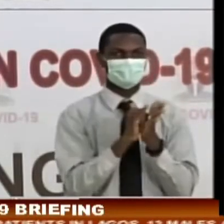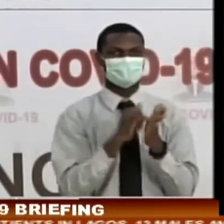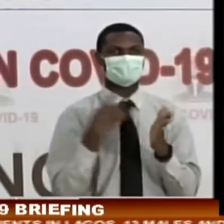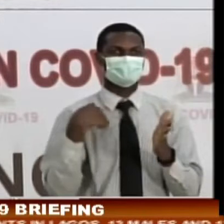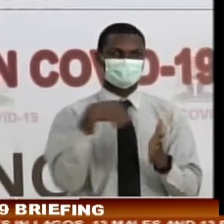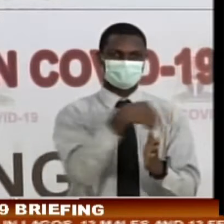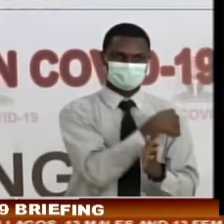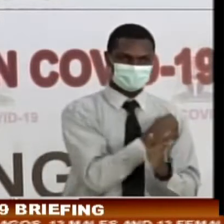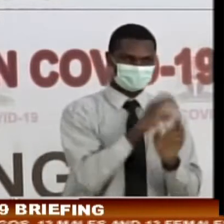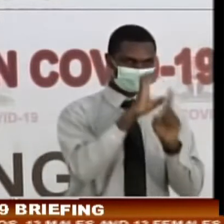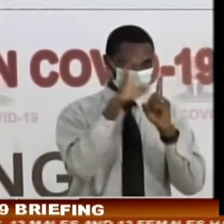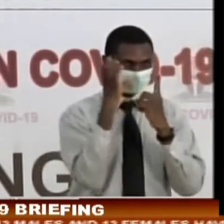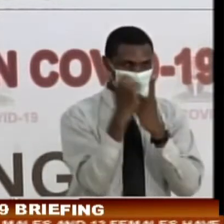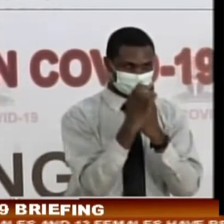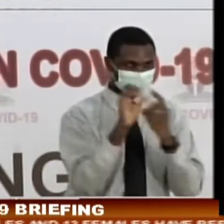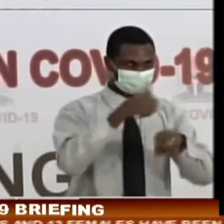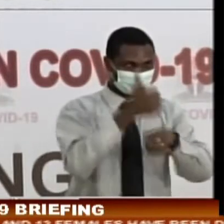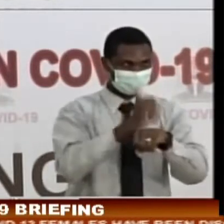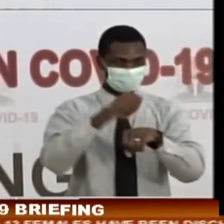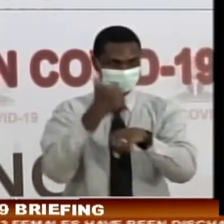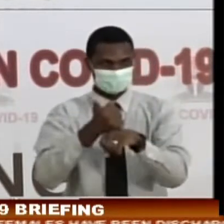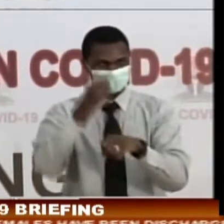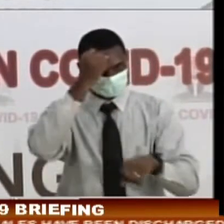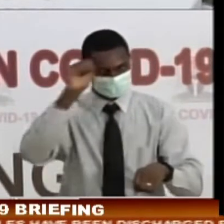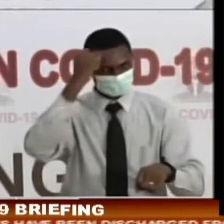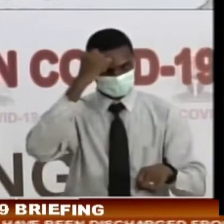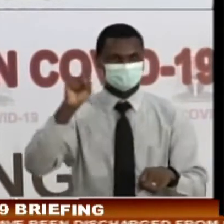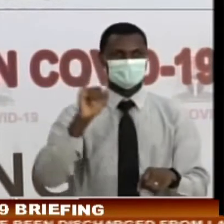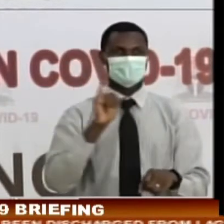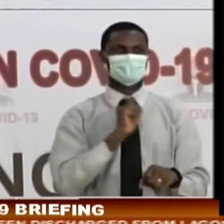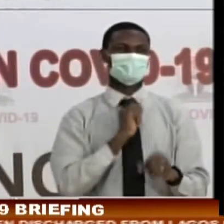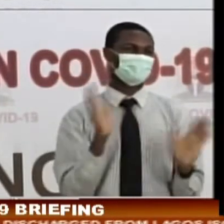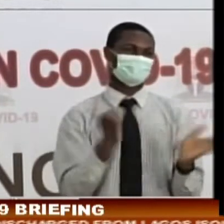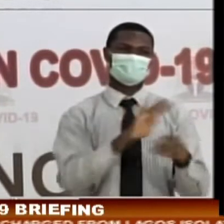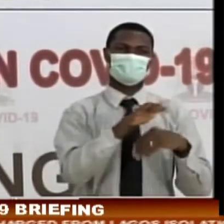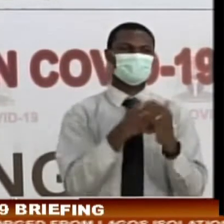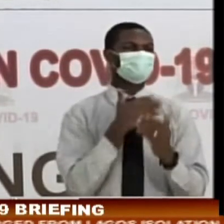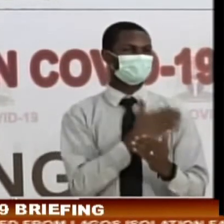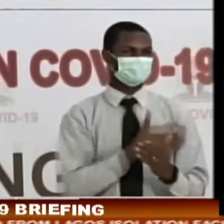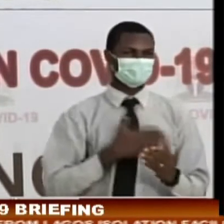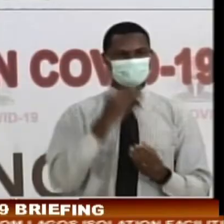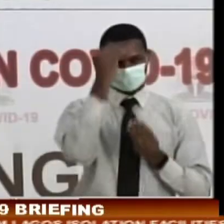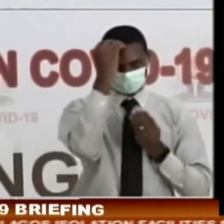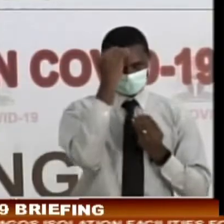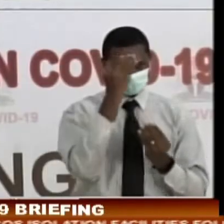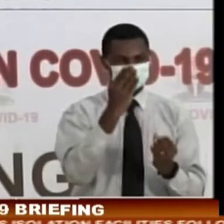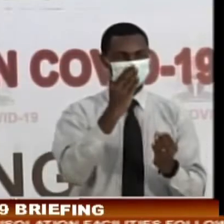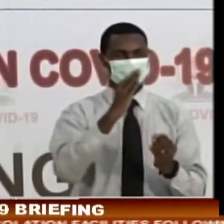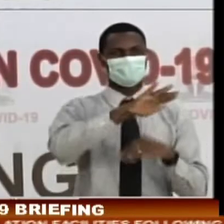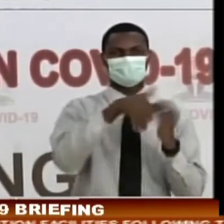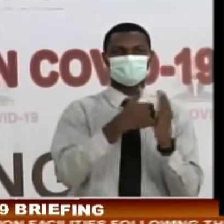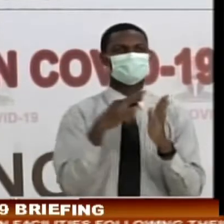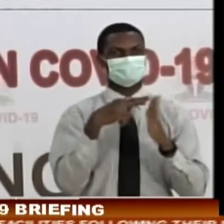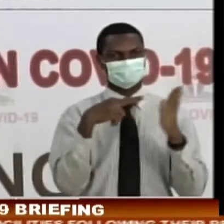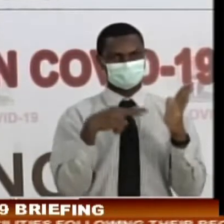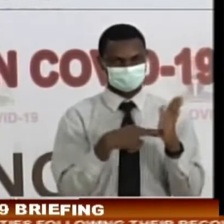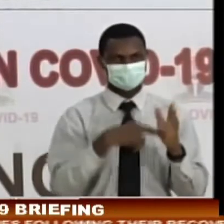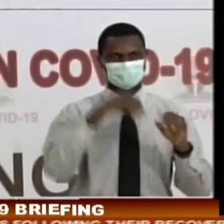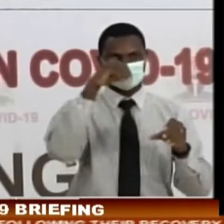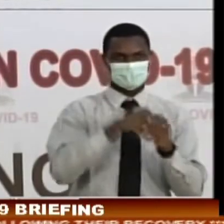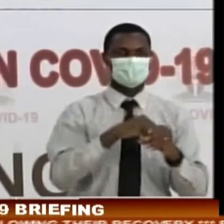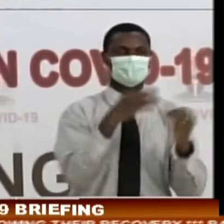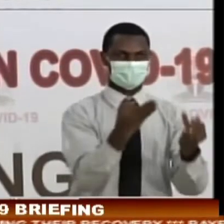I strongly urge them to obey the rules in the facilities and also urge